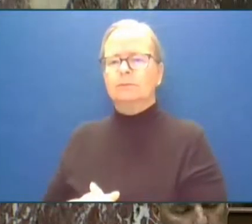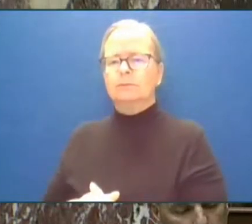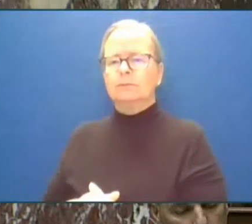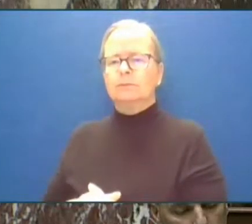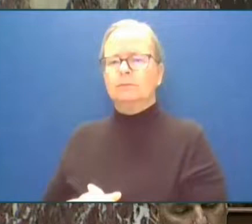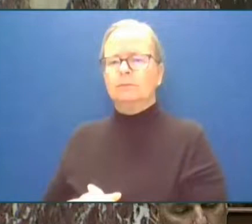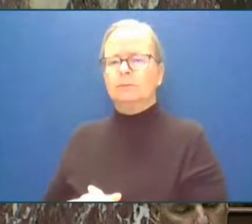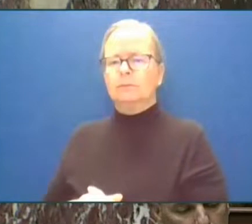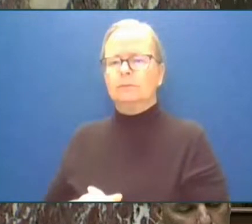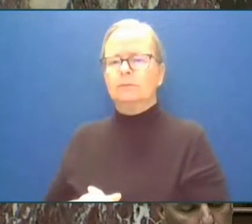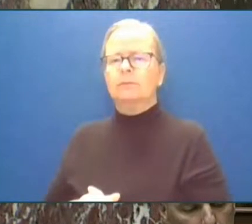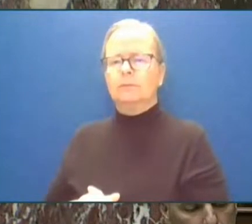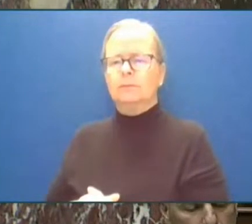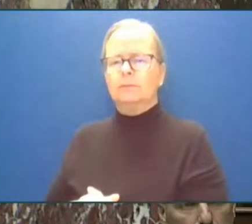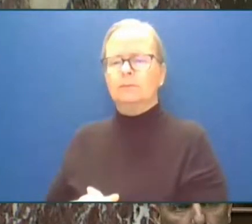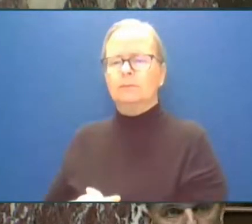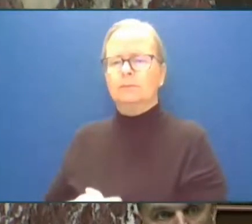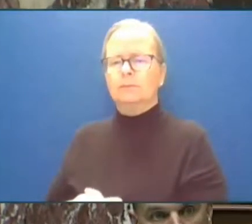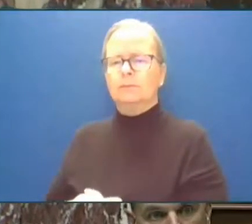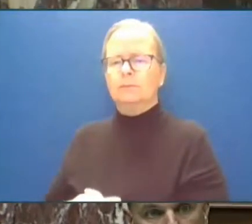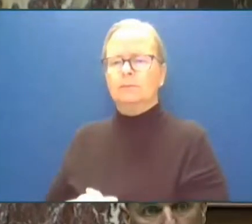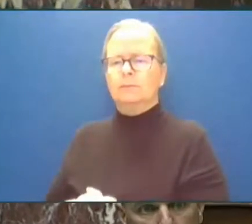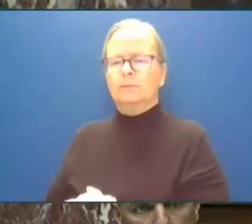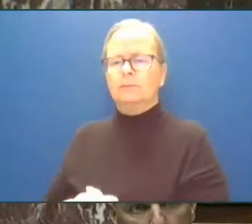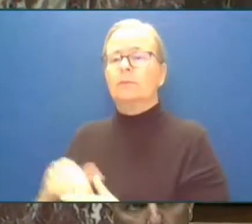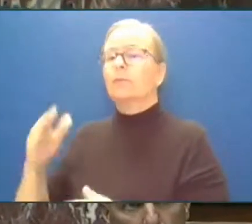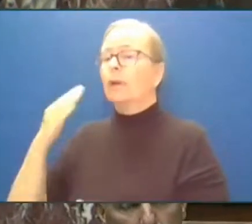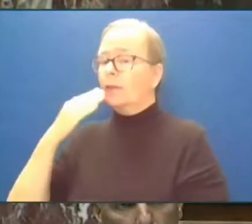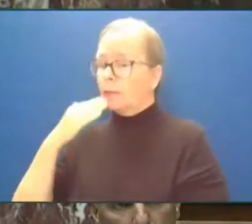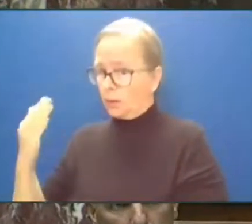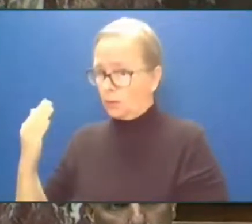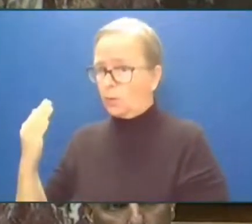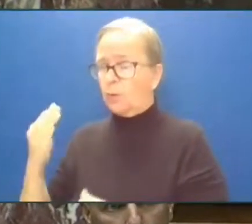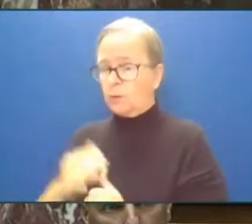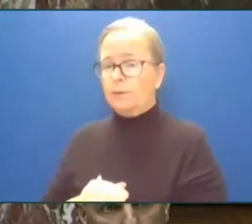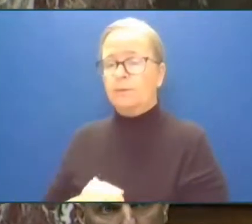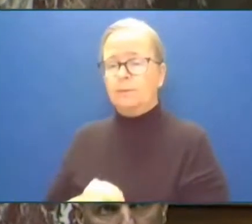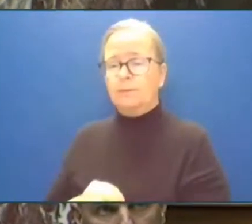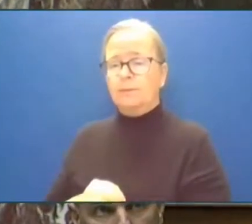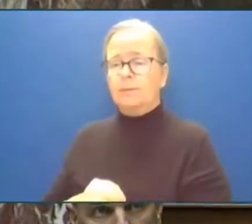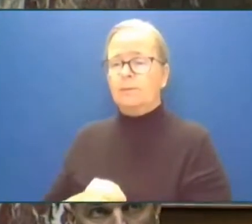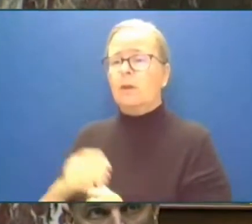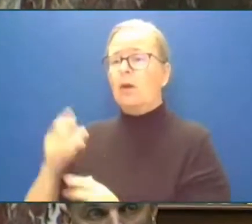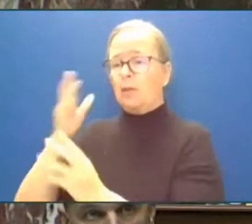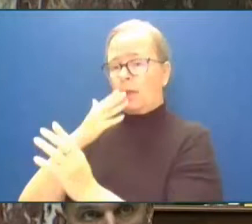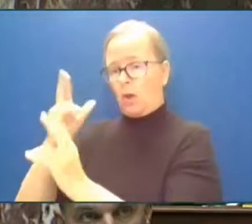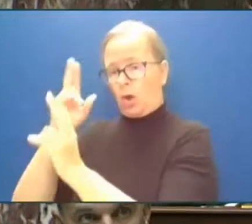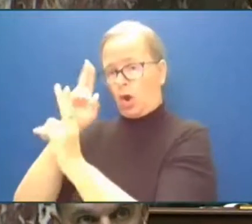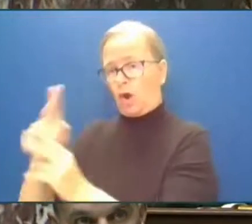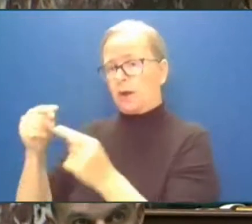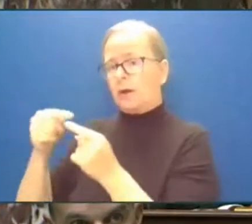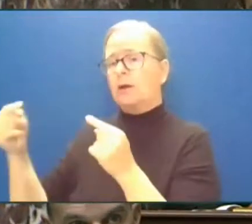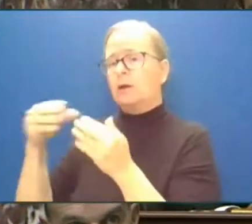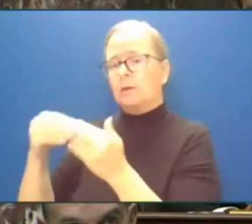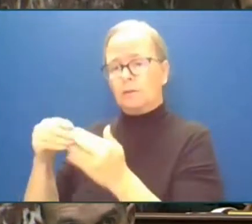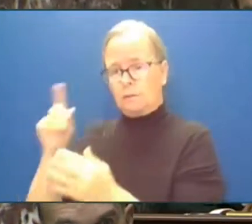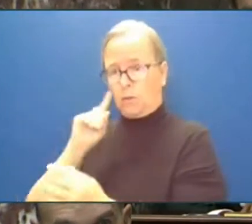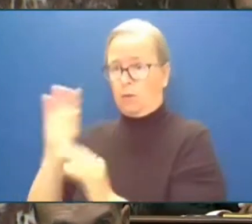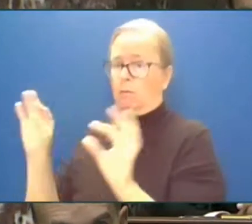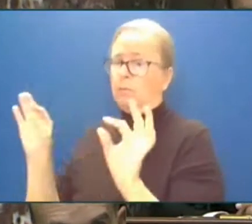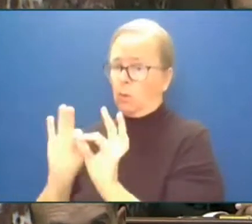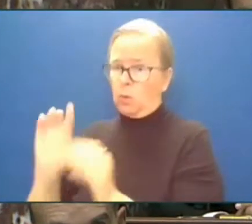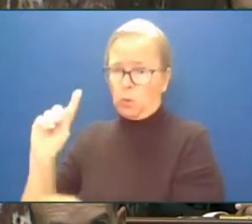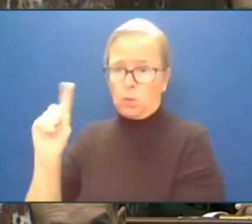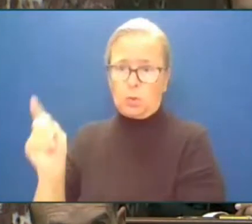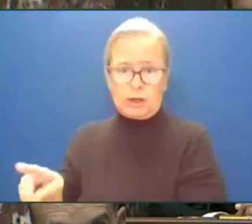Thank you, Mr. Speaker, and I would thank the Honourable Leader of the Opposition for this important question. In her remarks earlier today,